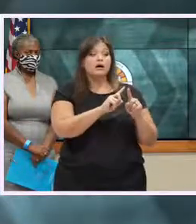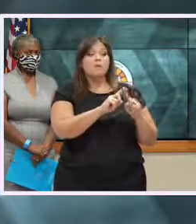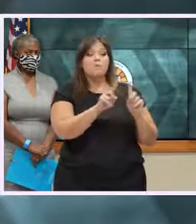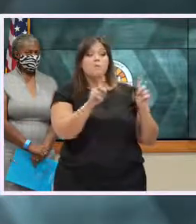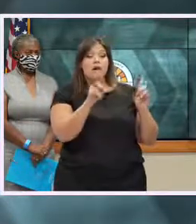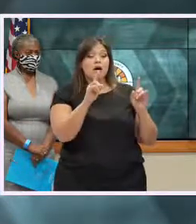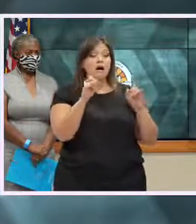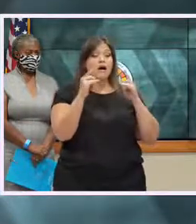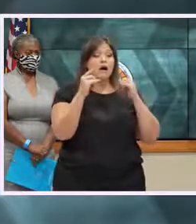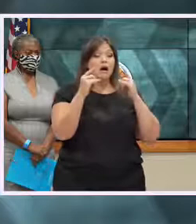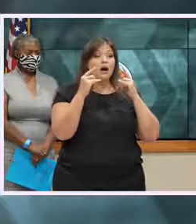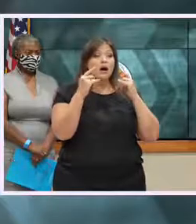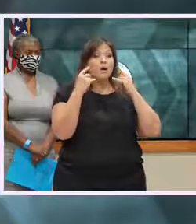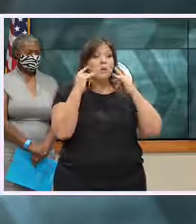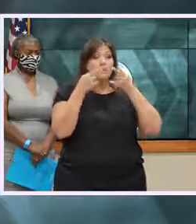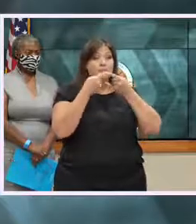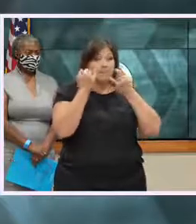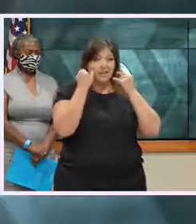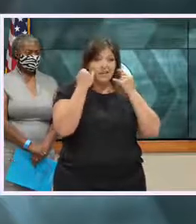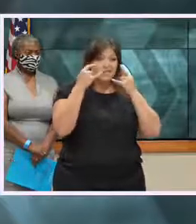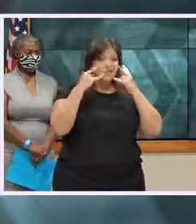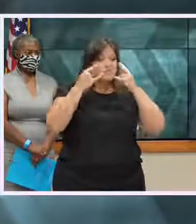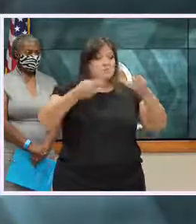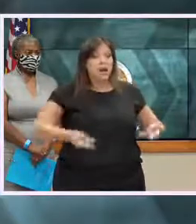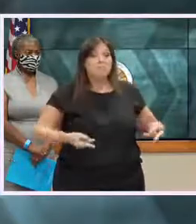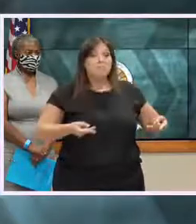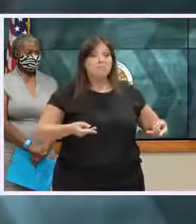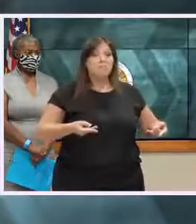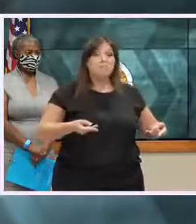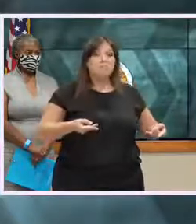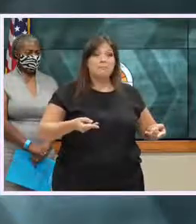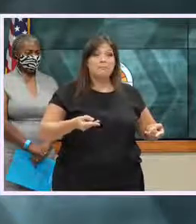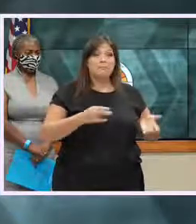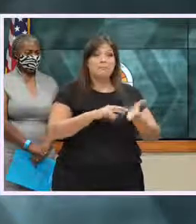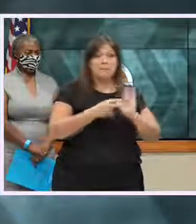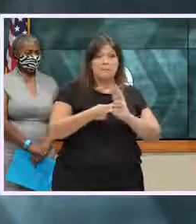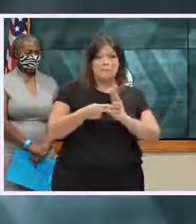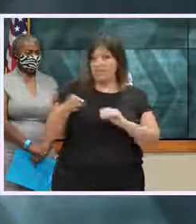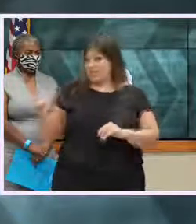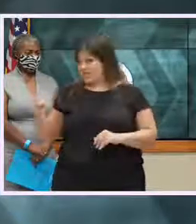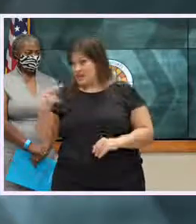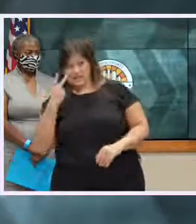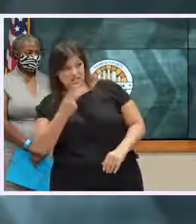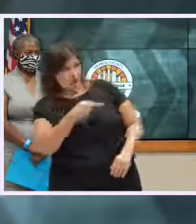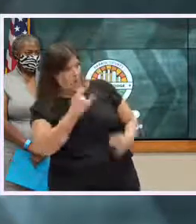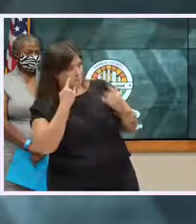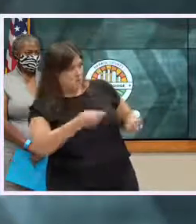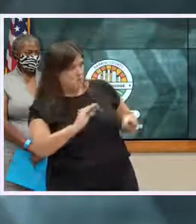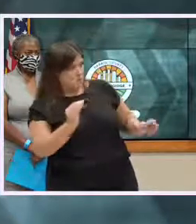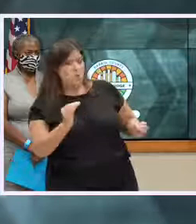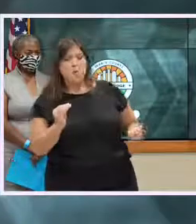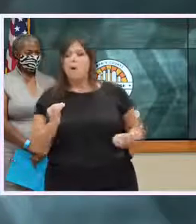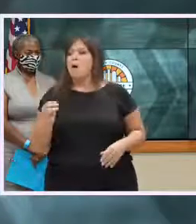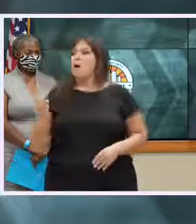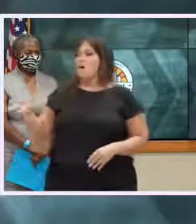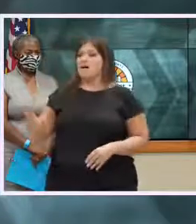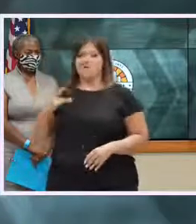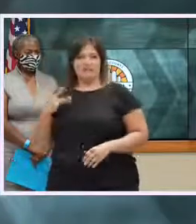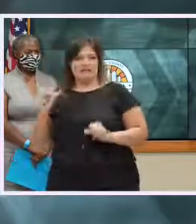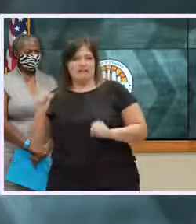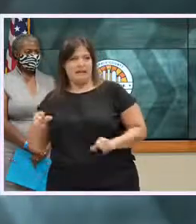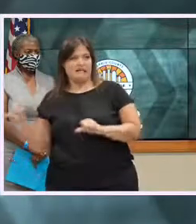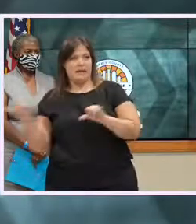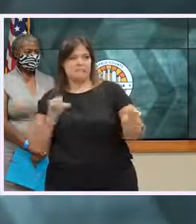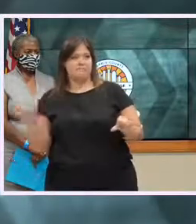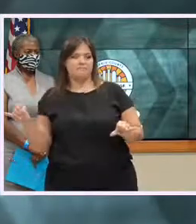while the situation worsens, we're normalizing not wearing masks for even those who are